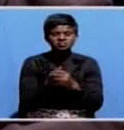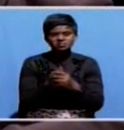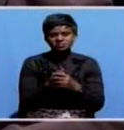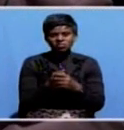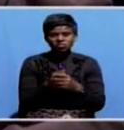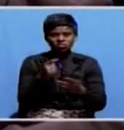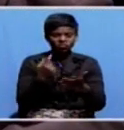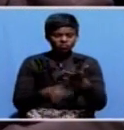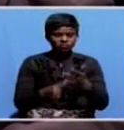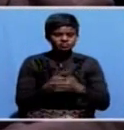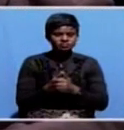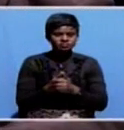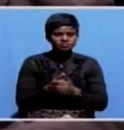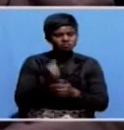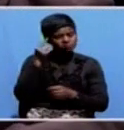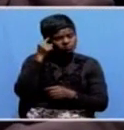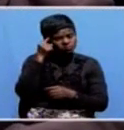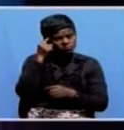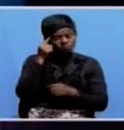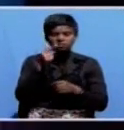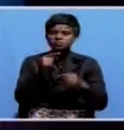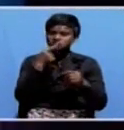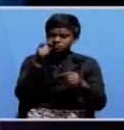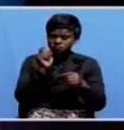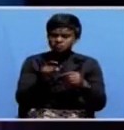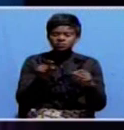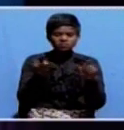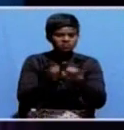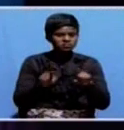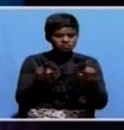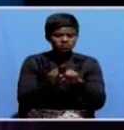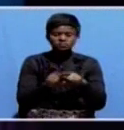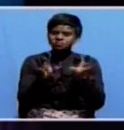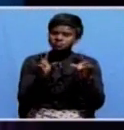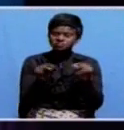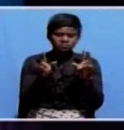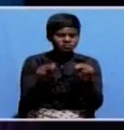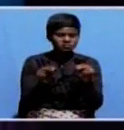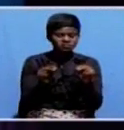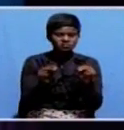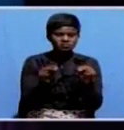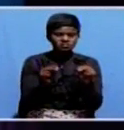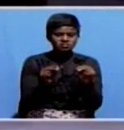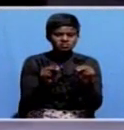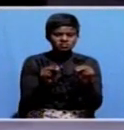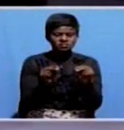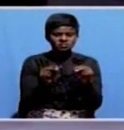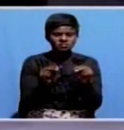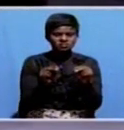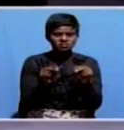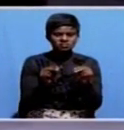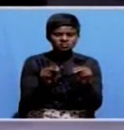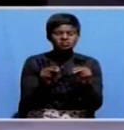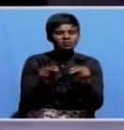that thing. Do you think it should be held against him? No, it shouldn't be, because he came